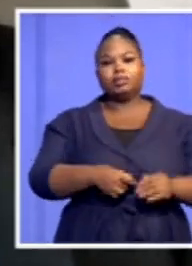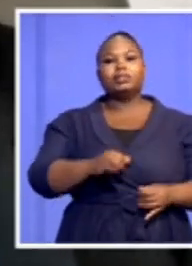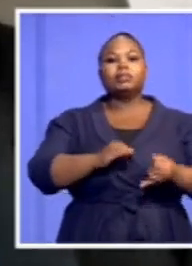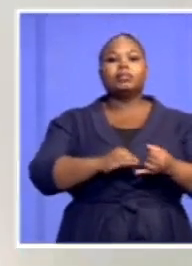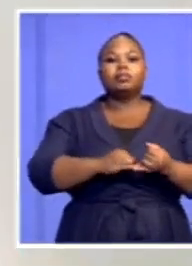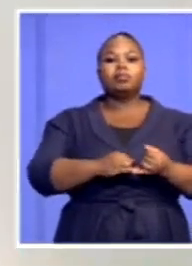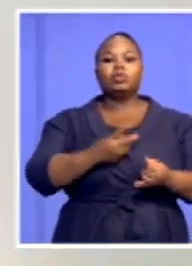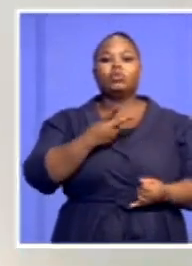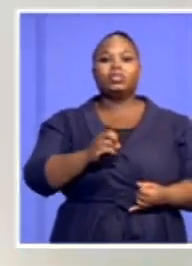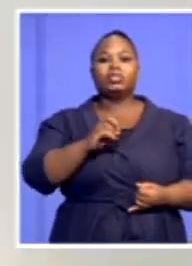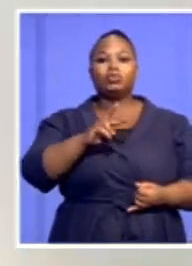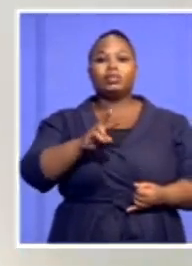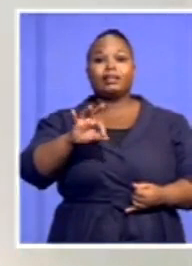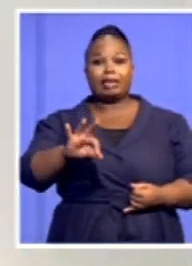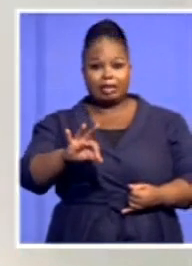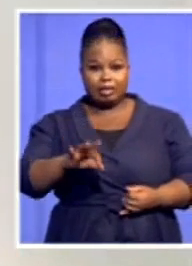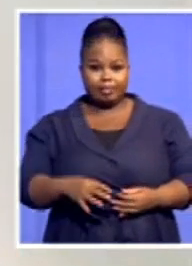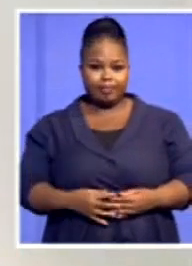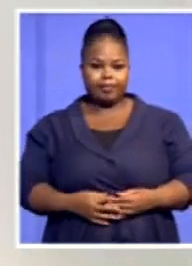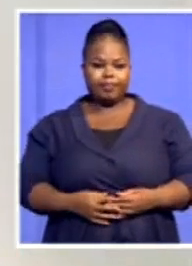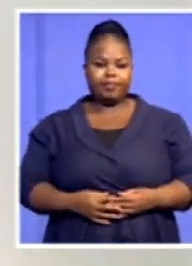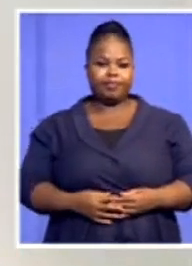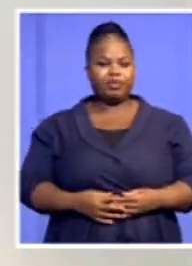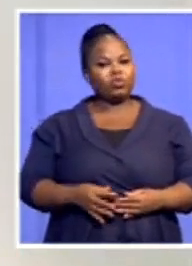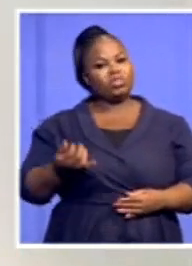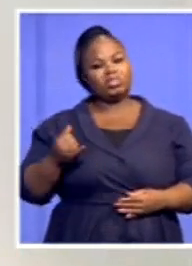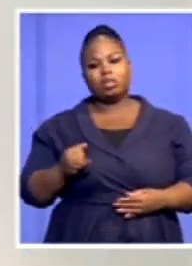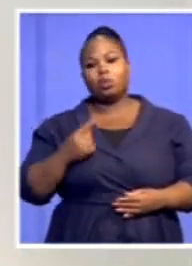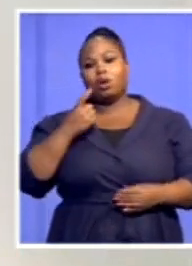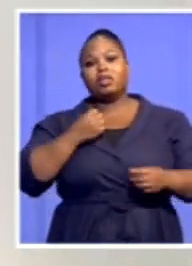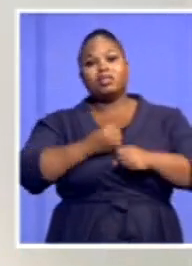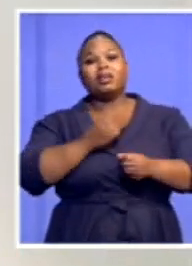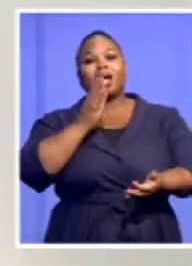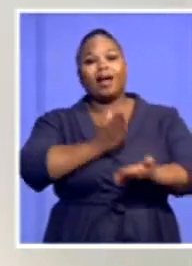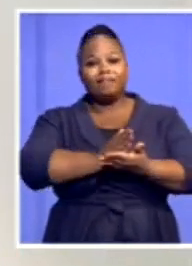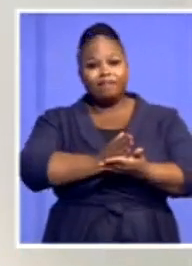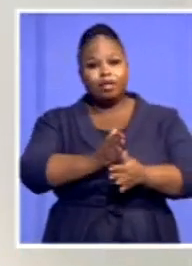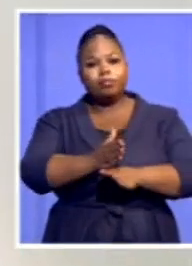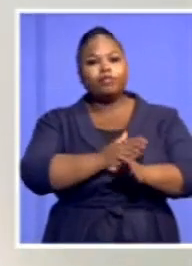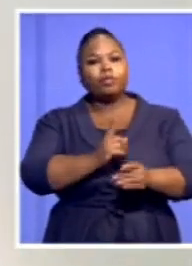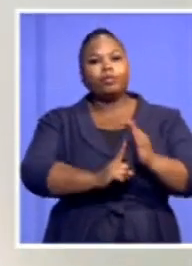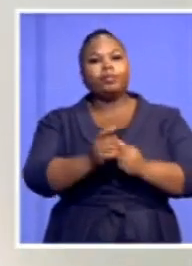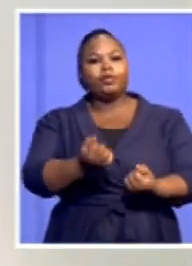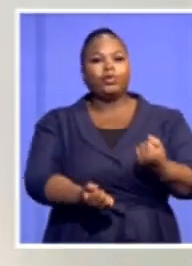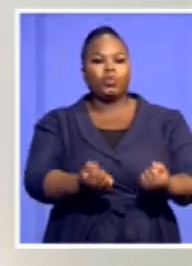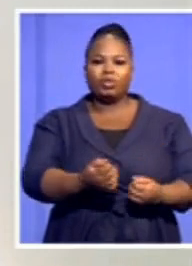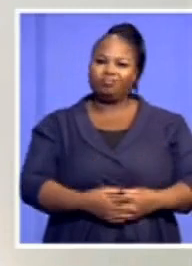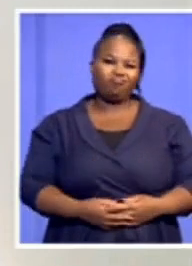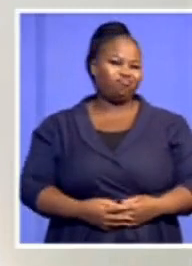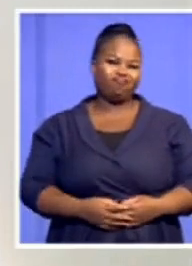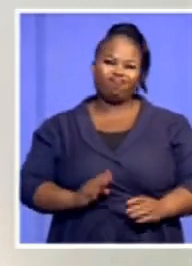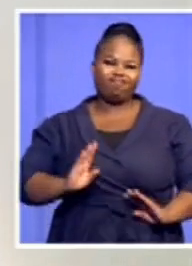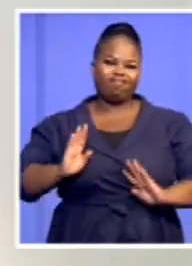2023. So we're still a year and a half away from a trial. And that's very frustrating for us and for the